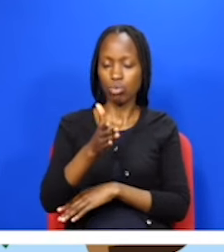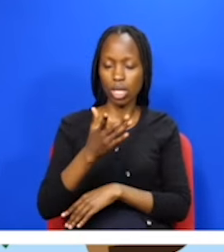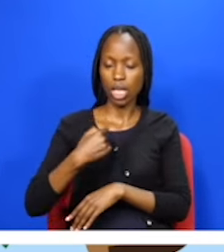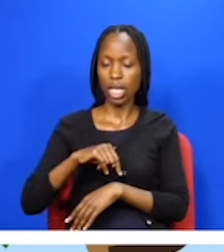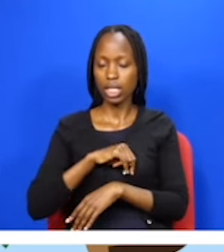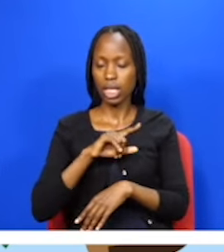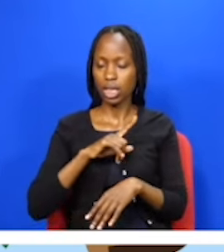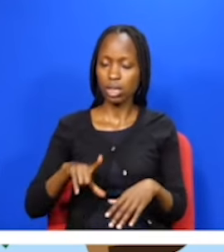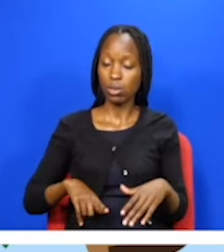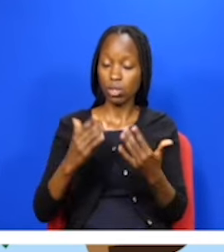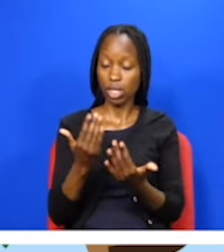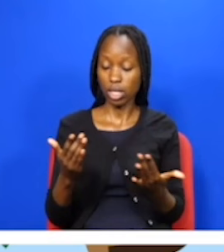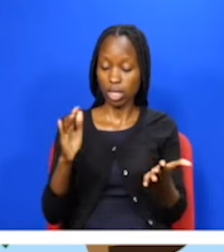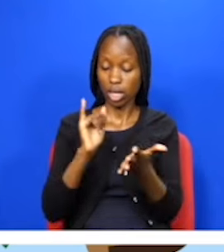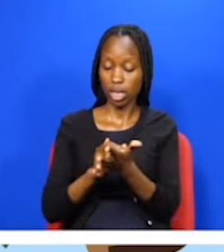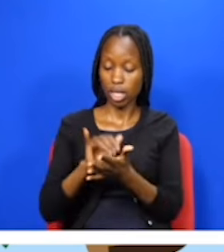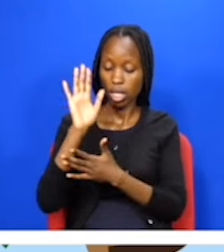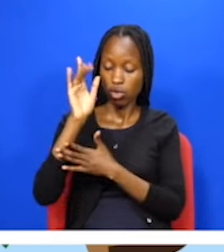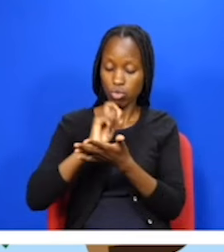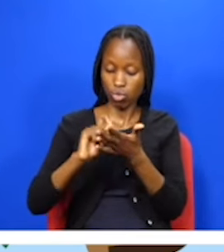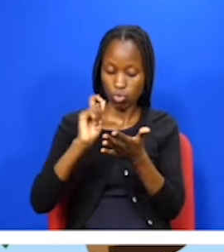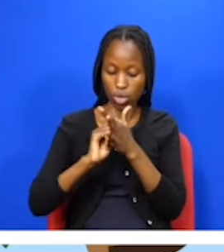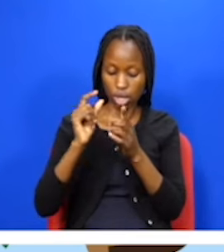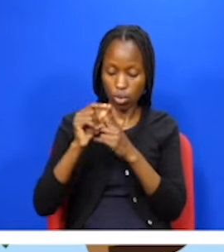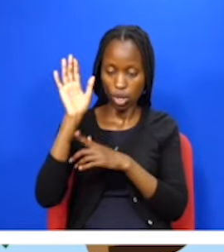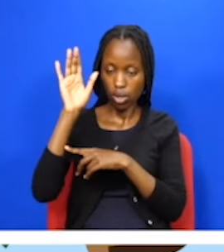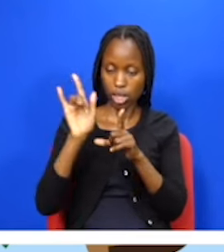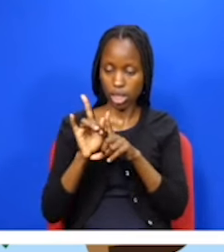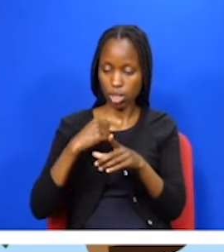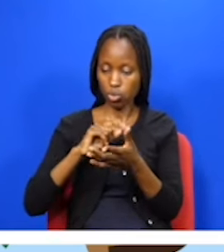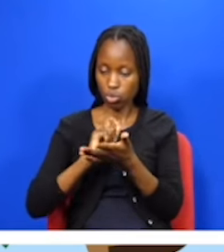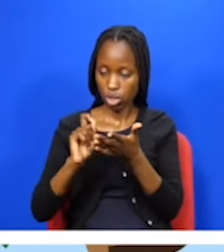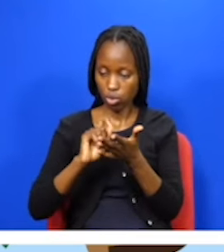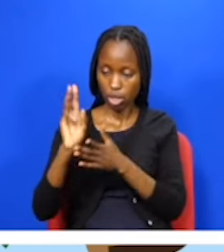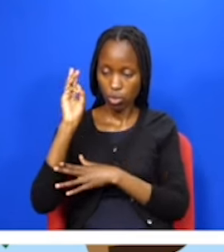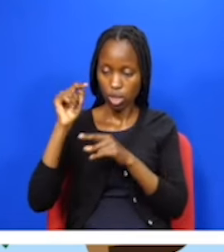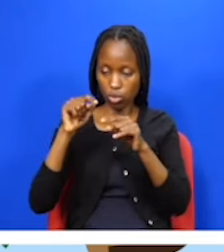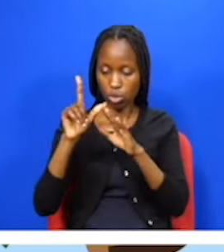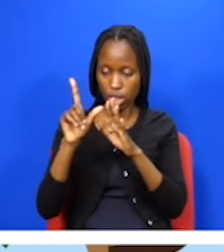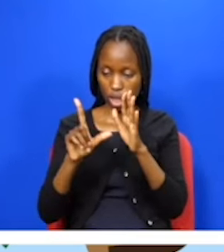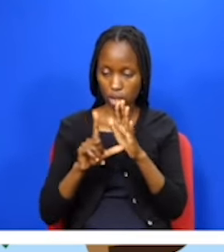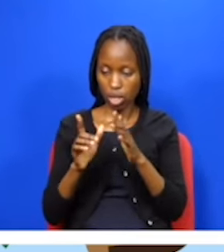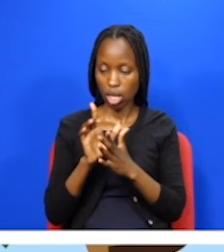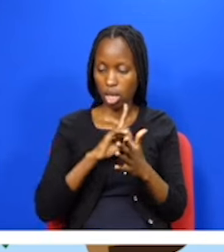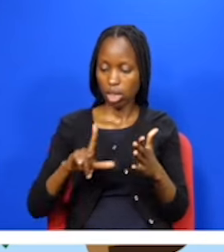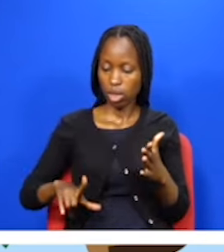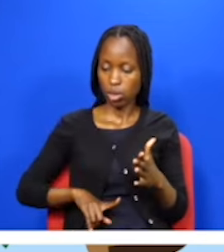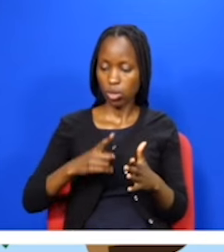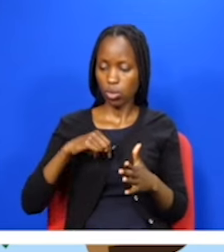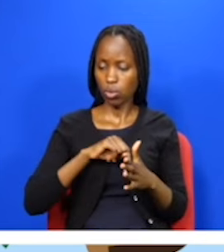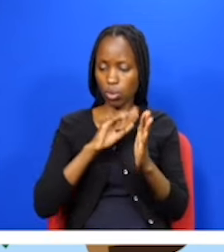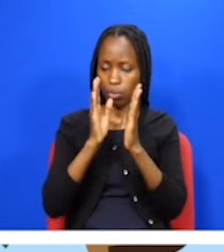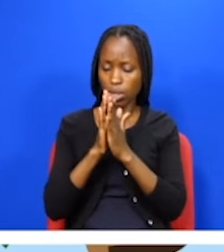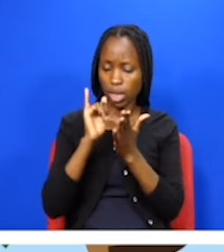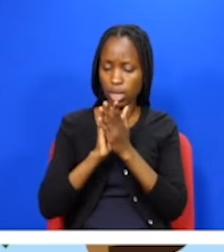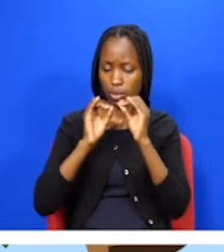in the things that you've recorded in your word, as we shall be reading in our lesson. How, Lord, we pray that you shall